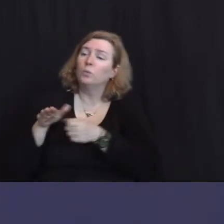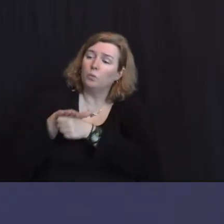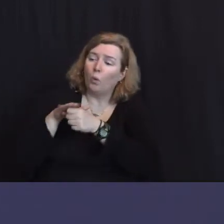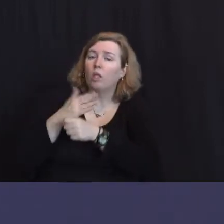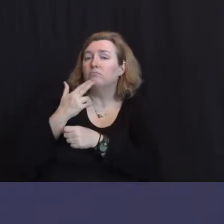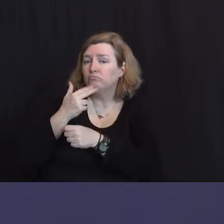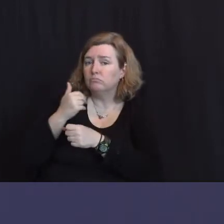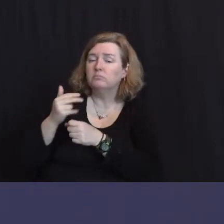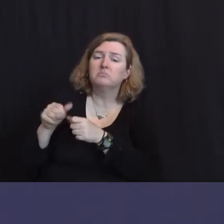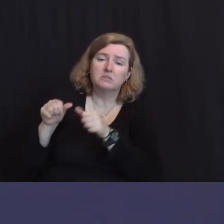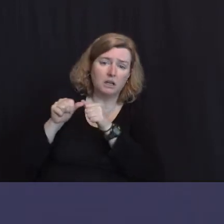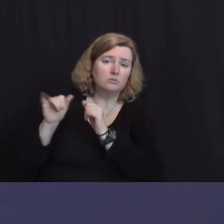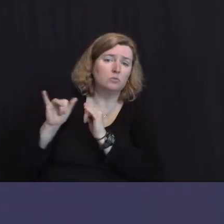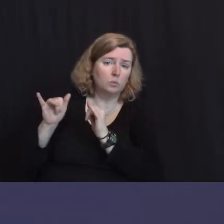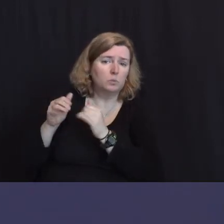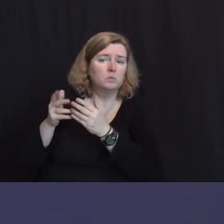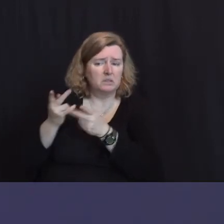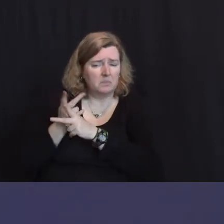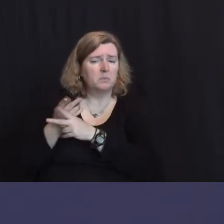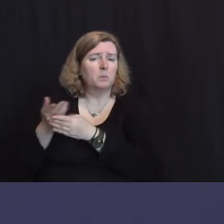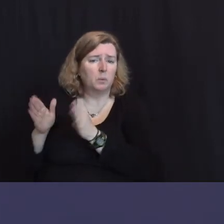that